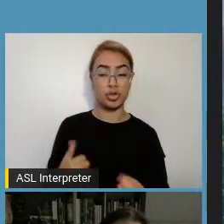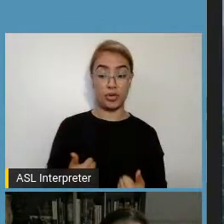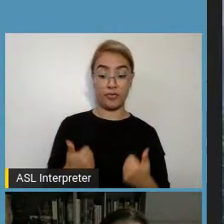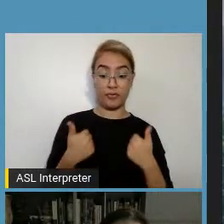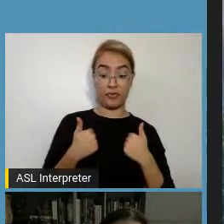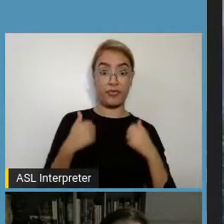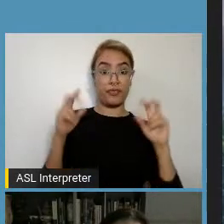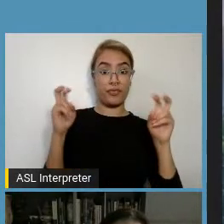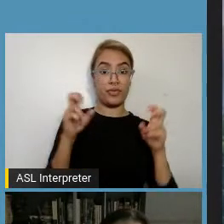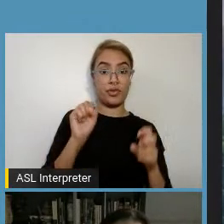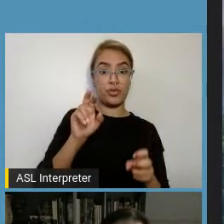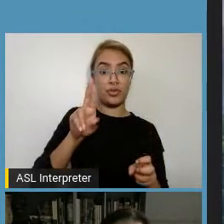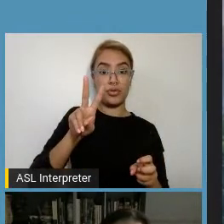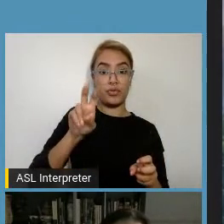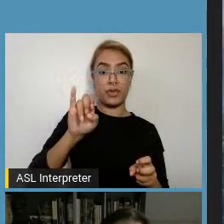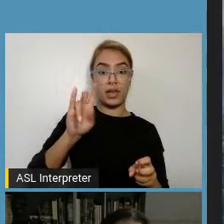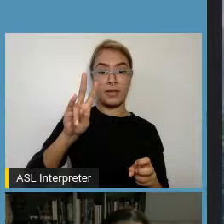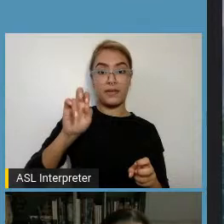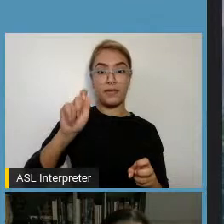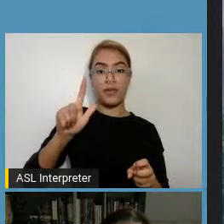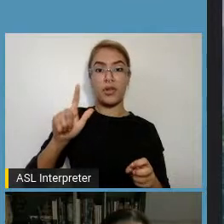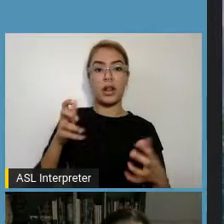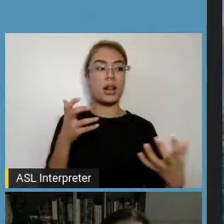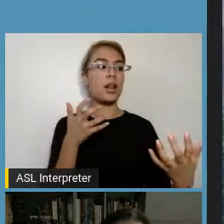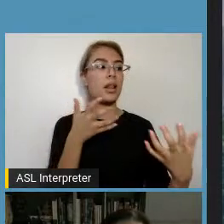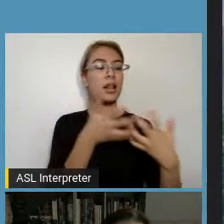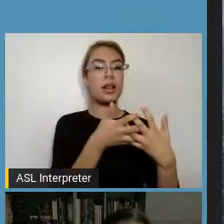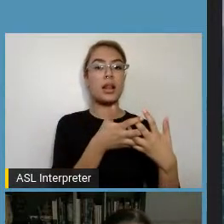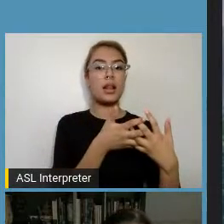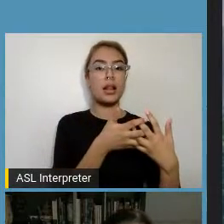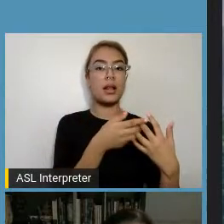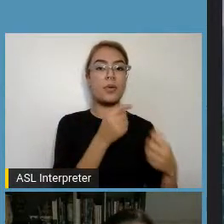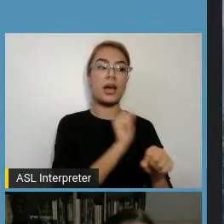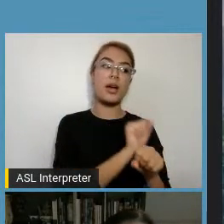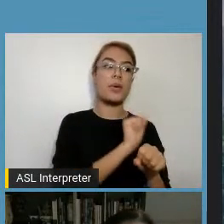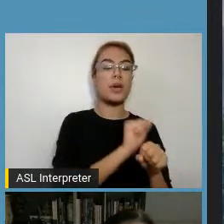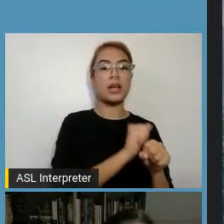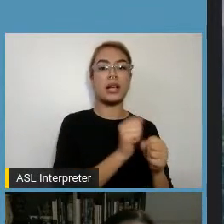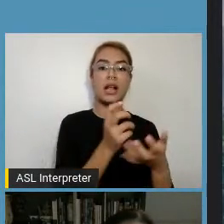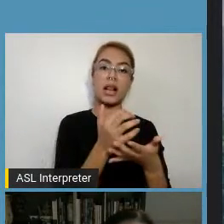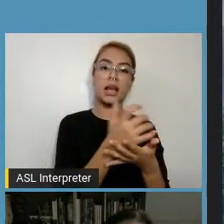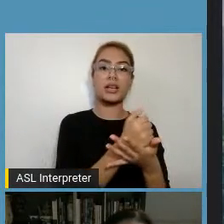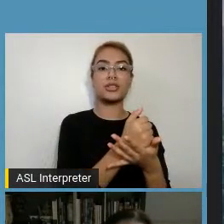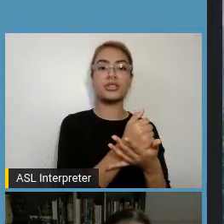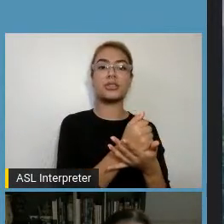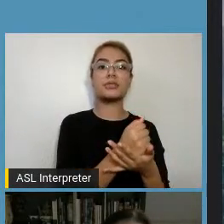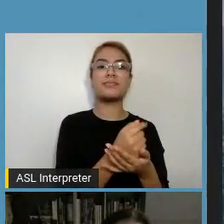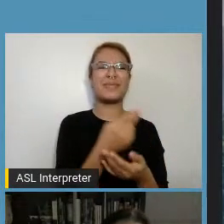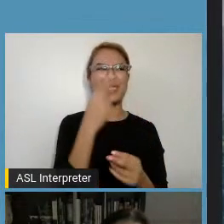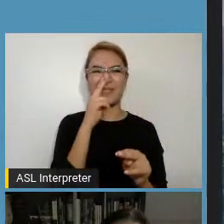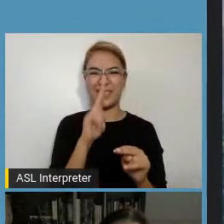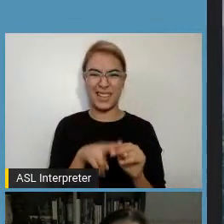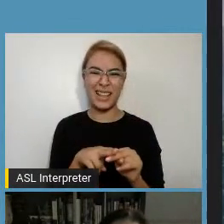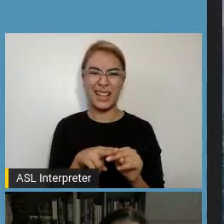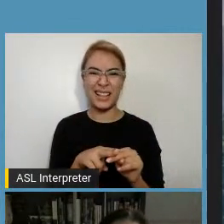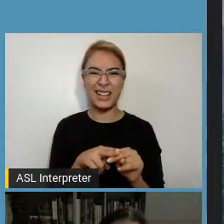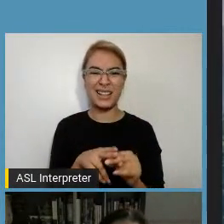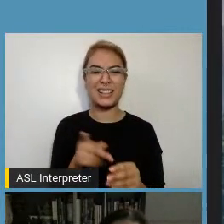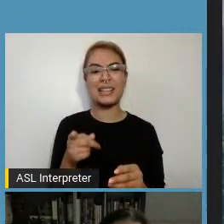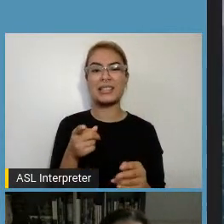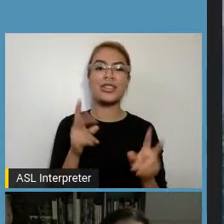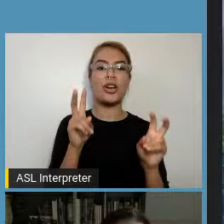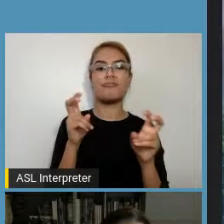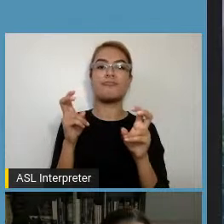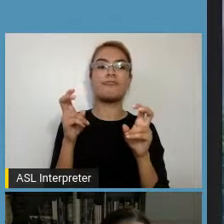is to how we work with our collections has been a lot of fun. And this is kind of our